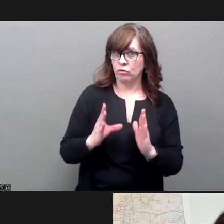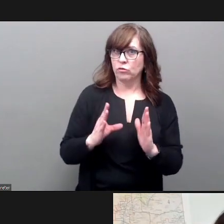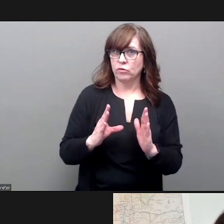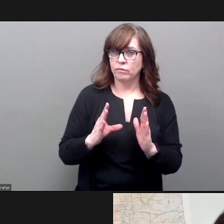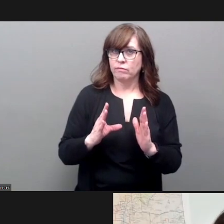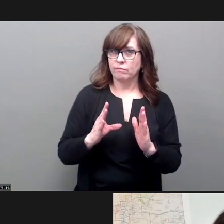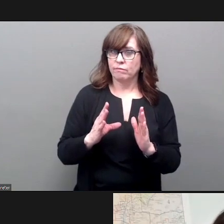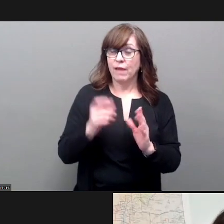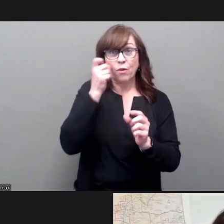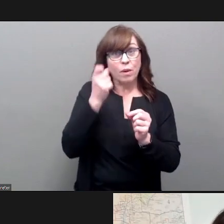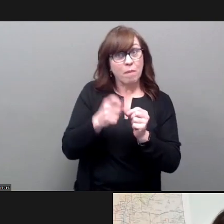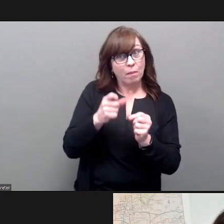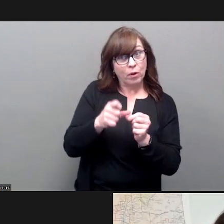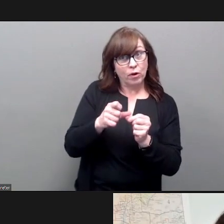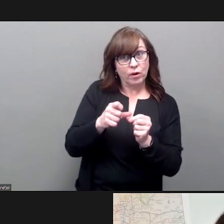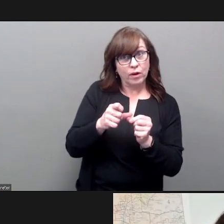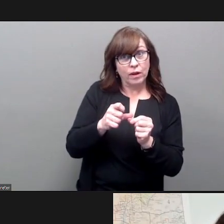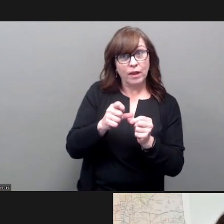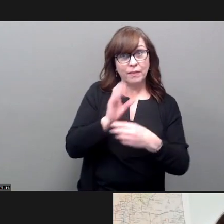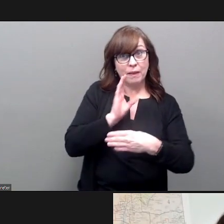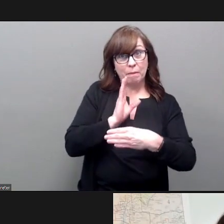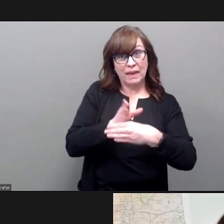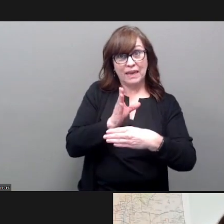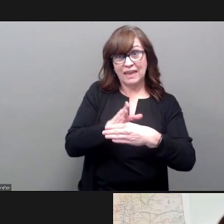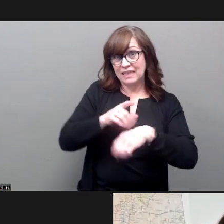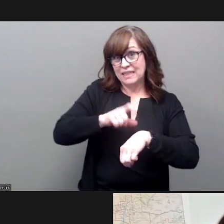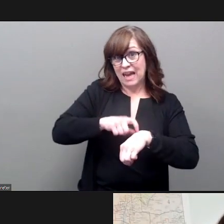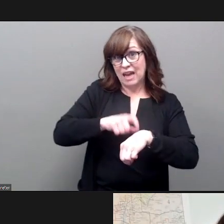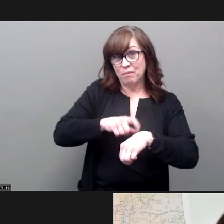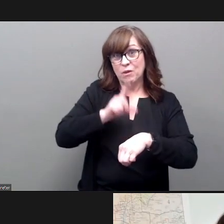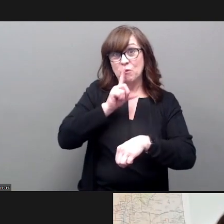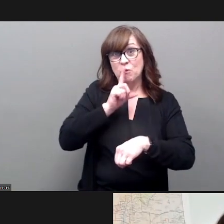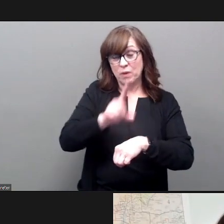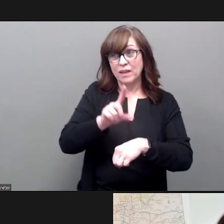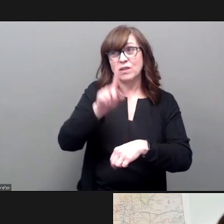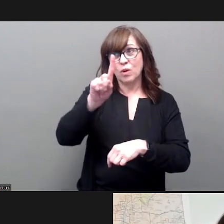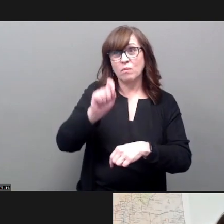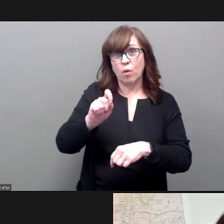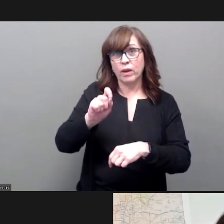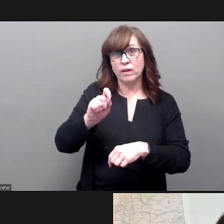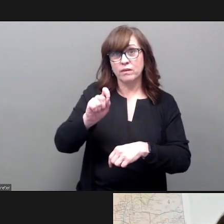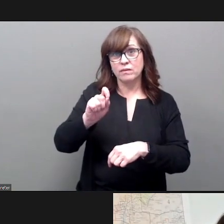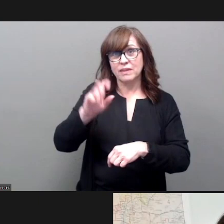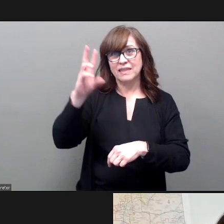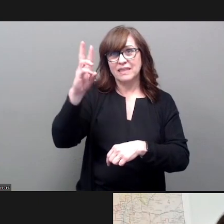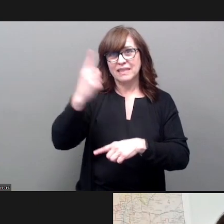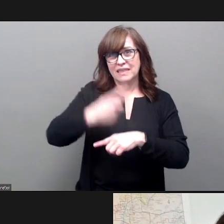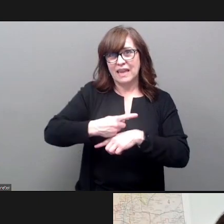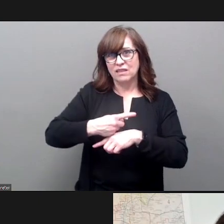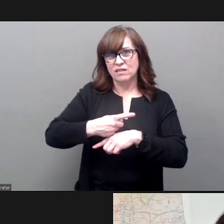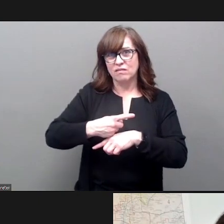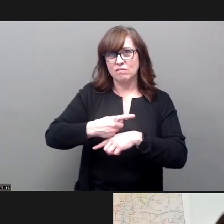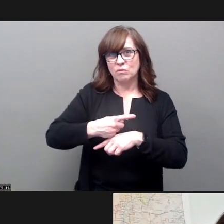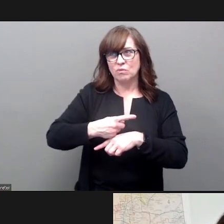And remember though, that the median time really is 1.6 days, which is, what was that?